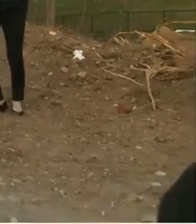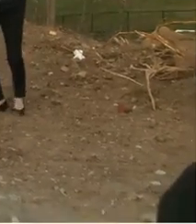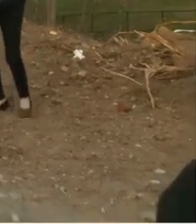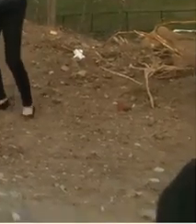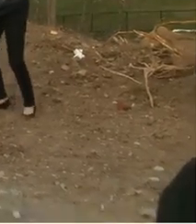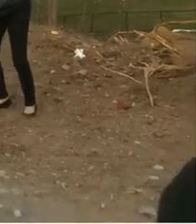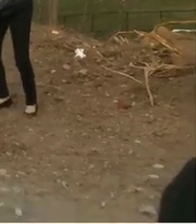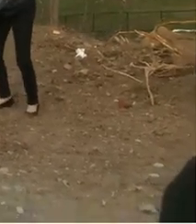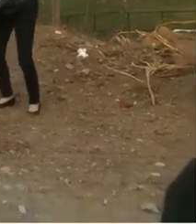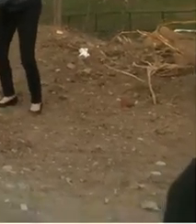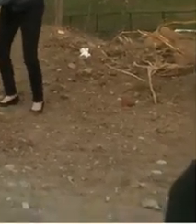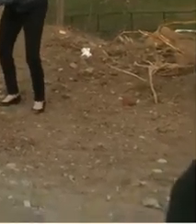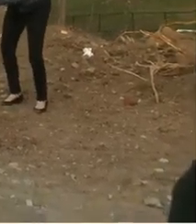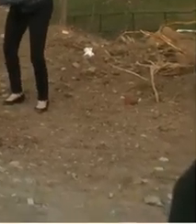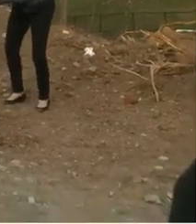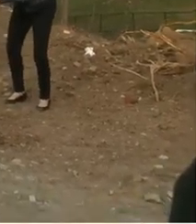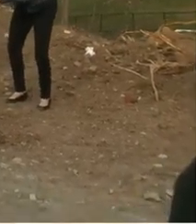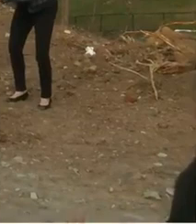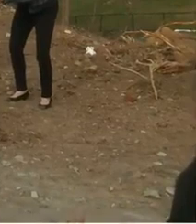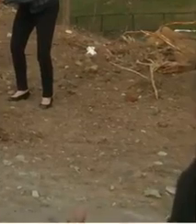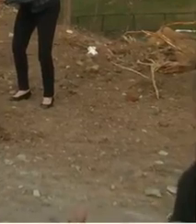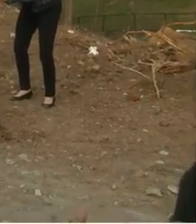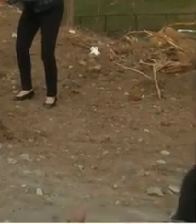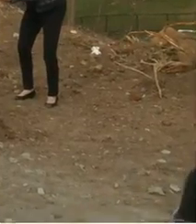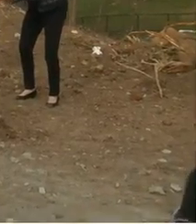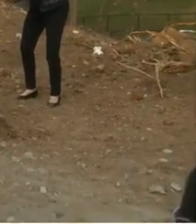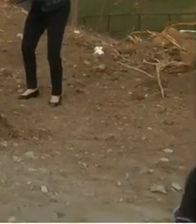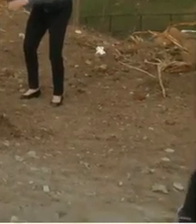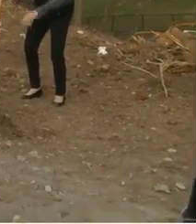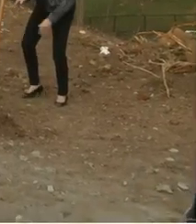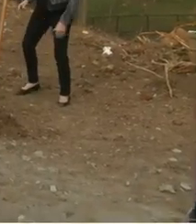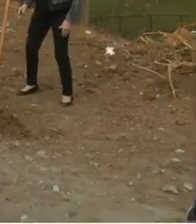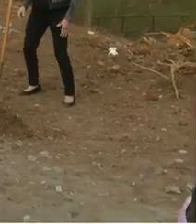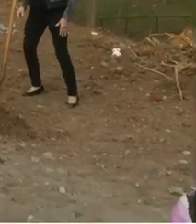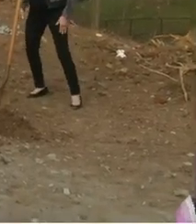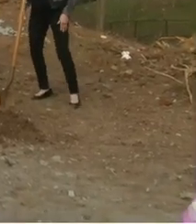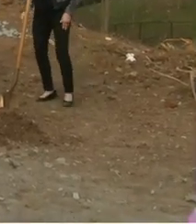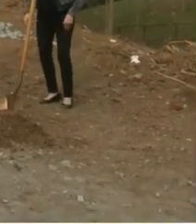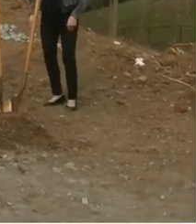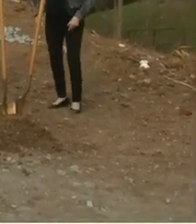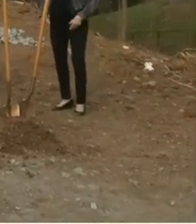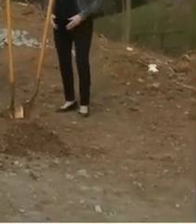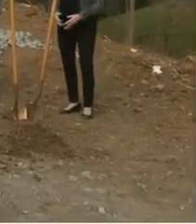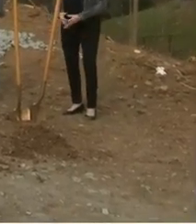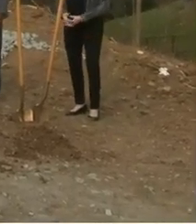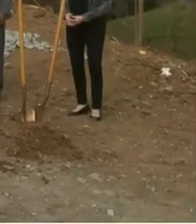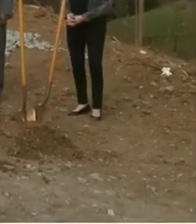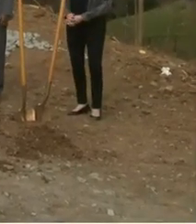Can we have one with the A&C Commissioner for Ward 8, please?